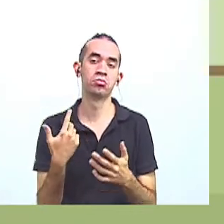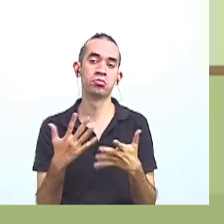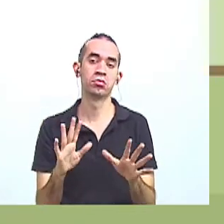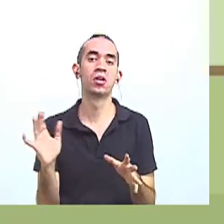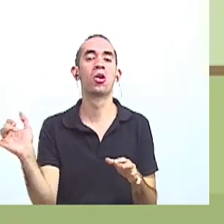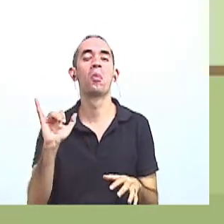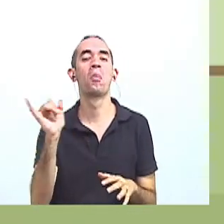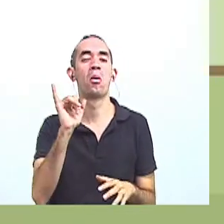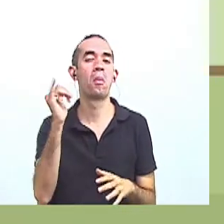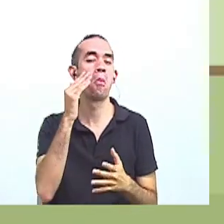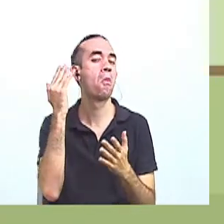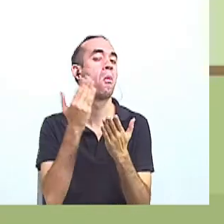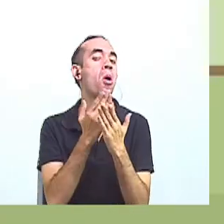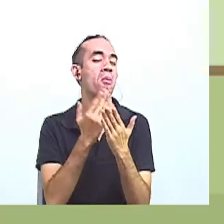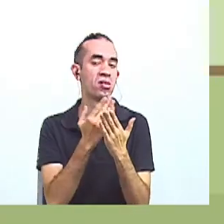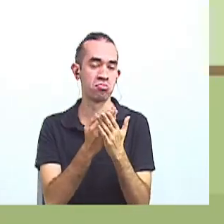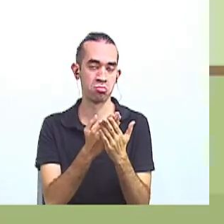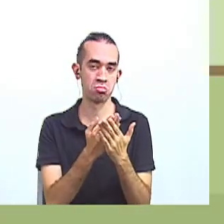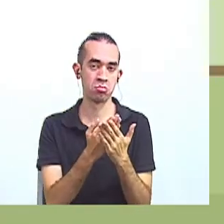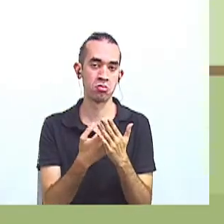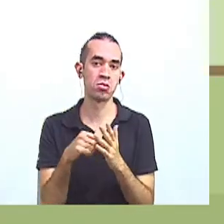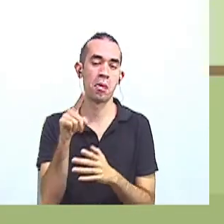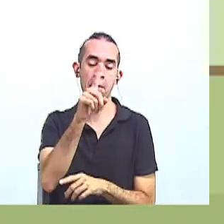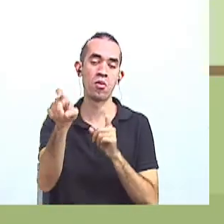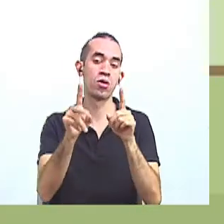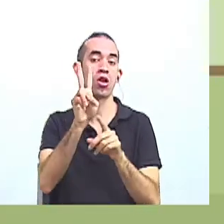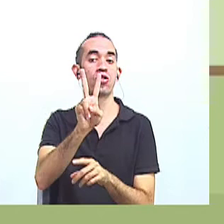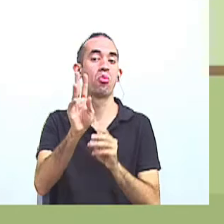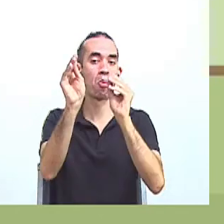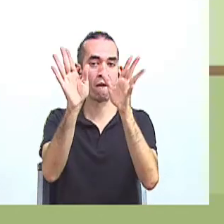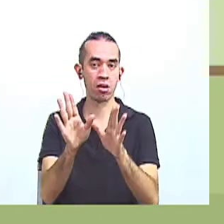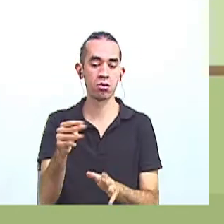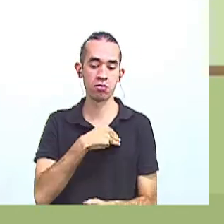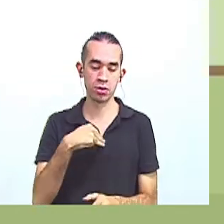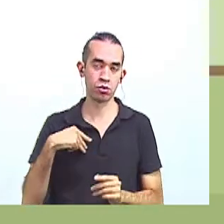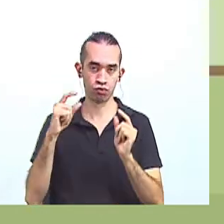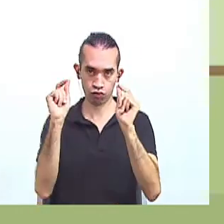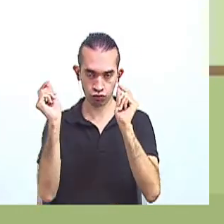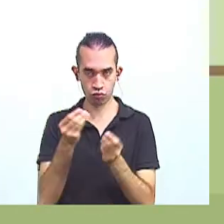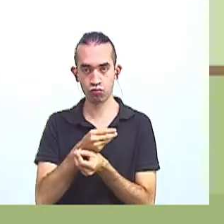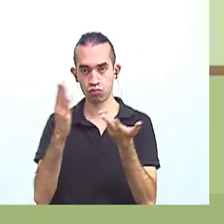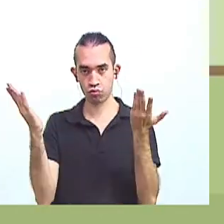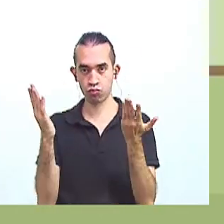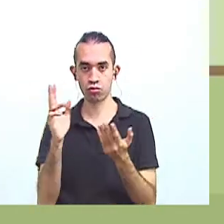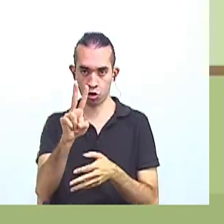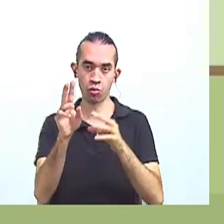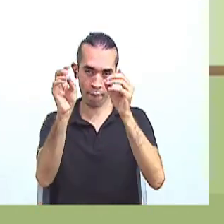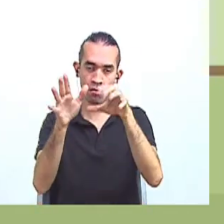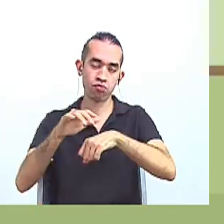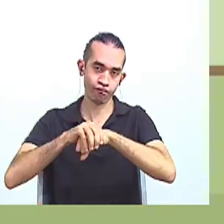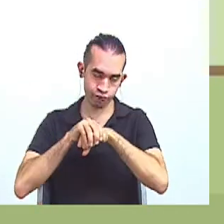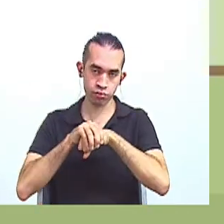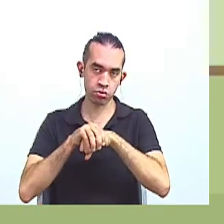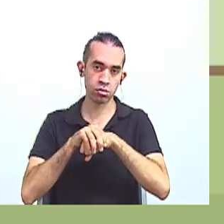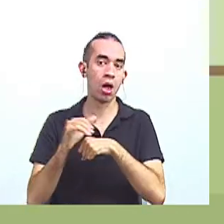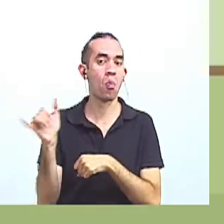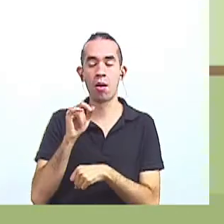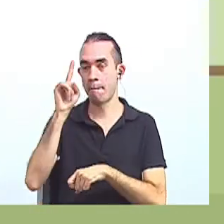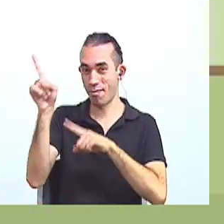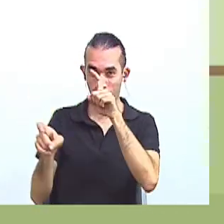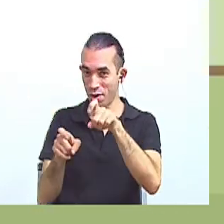experiment. And I went and I asked 2 teachers at the Ministry of Public Education, 2 English teachers, the same